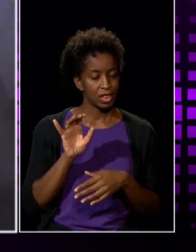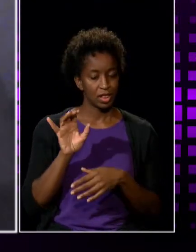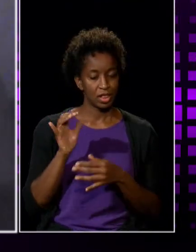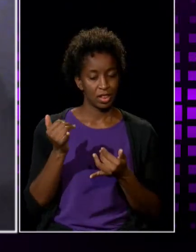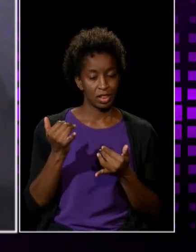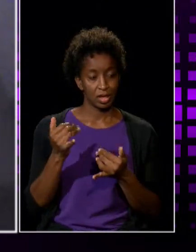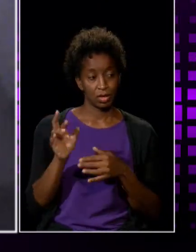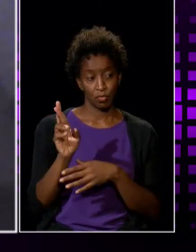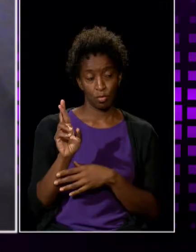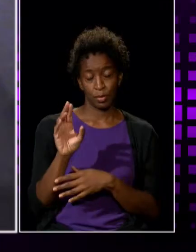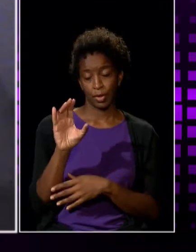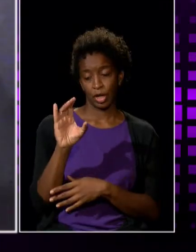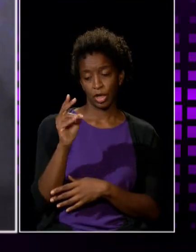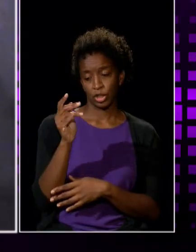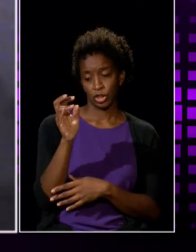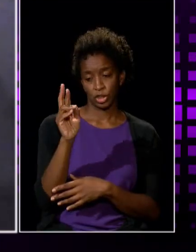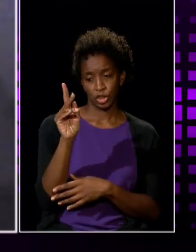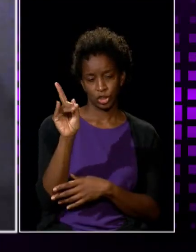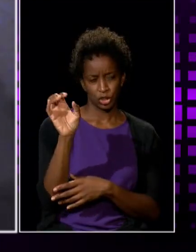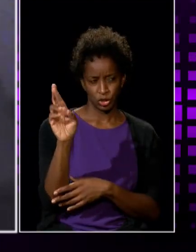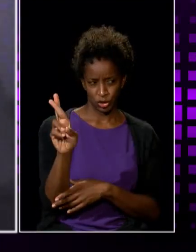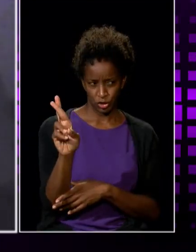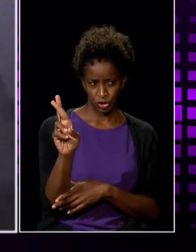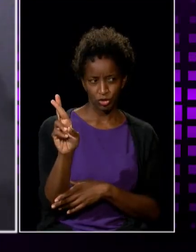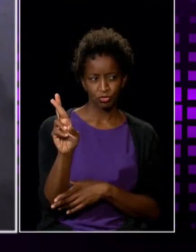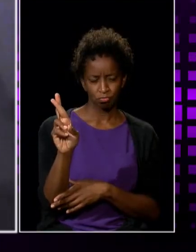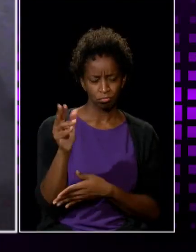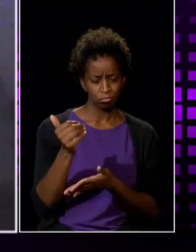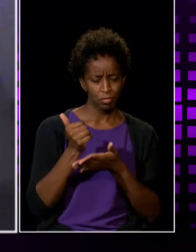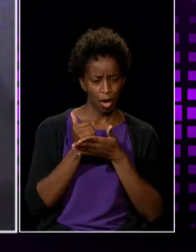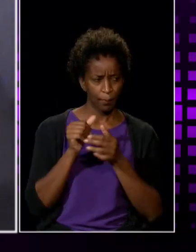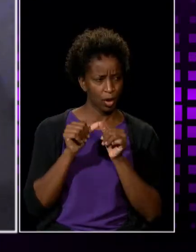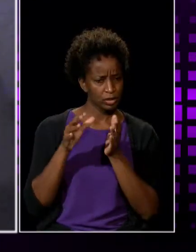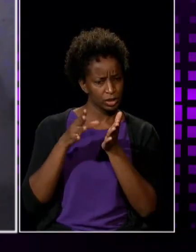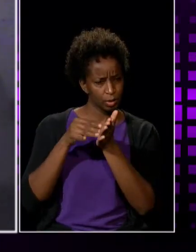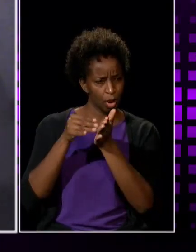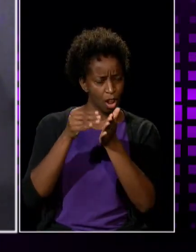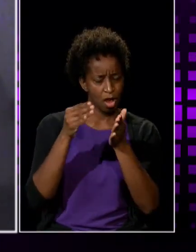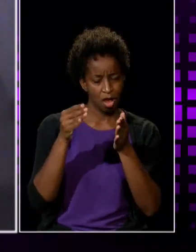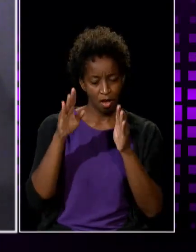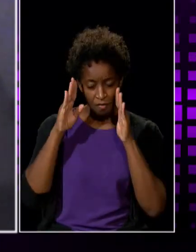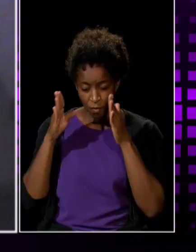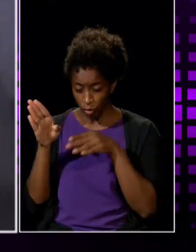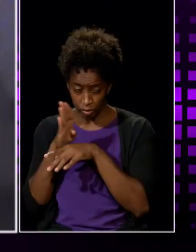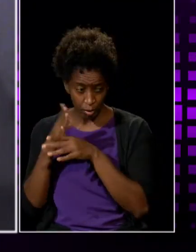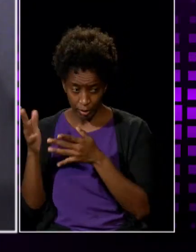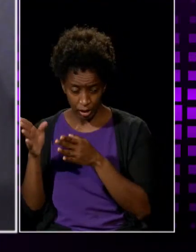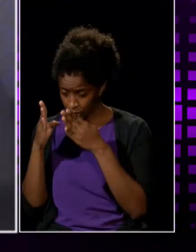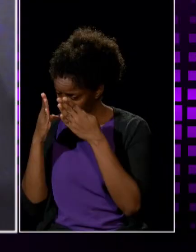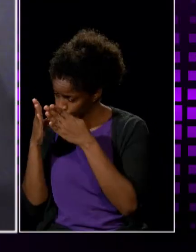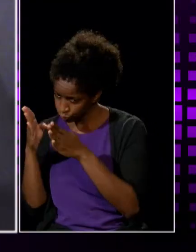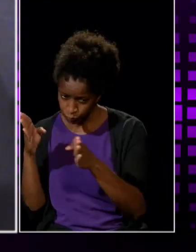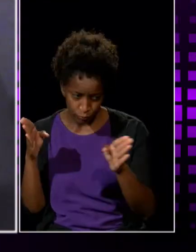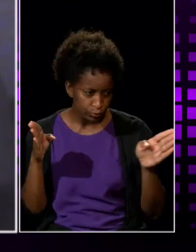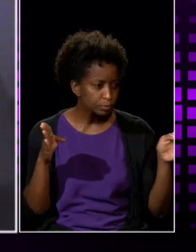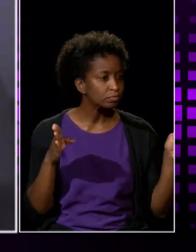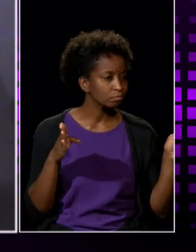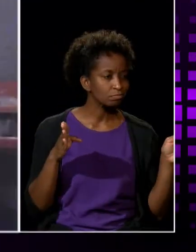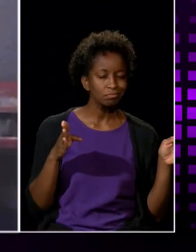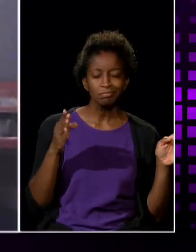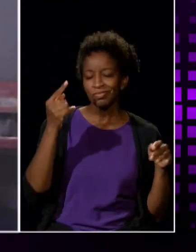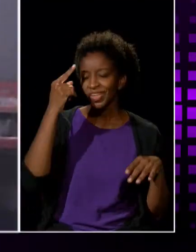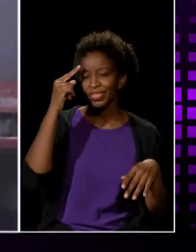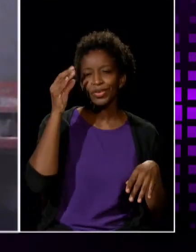this direction. Yes. It speaks positively as to where we are going in the future. So yeah. I look forward